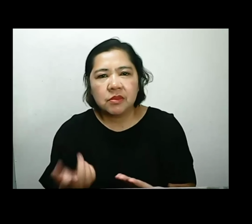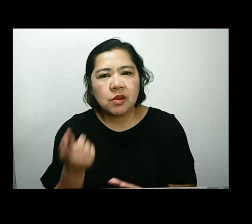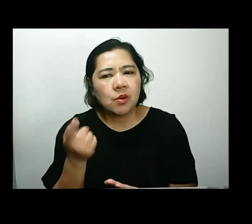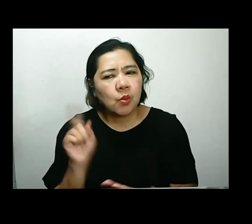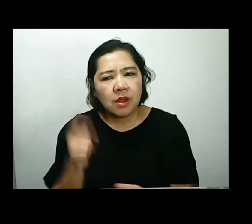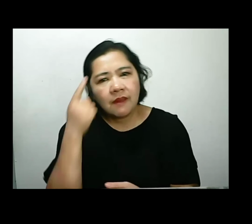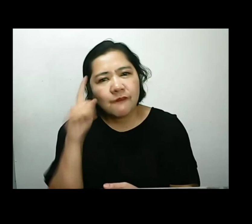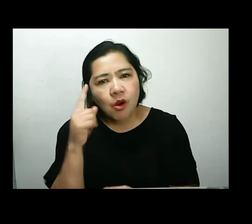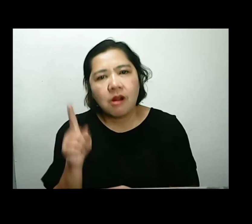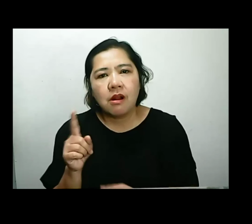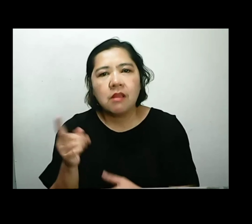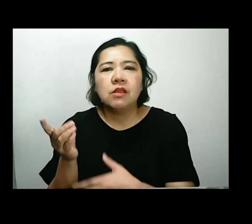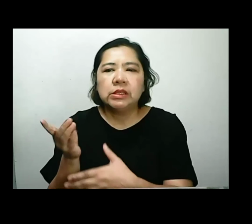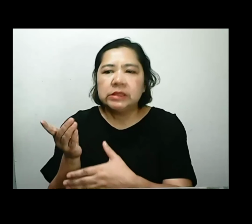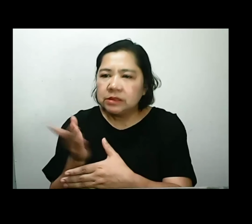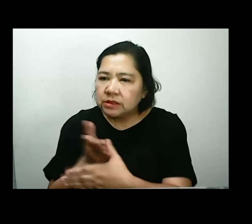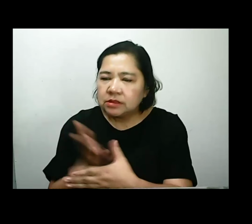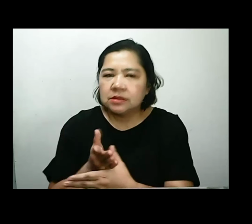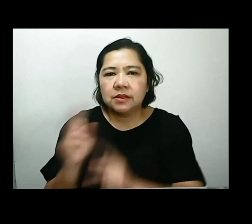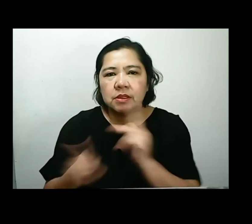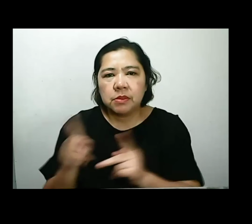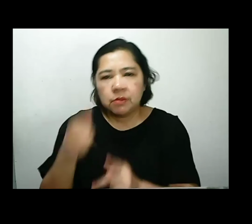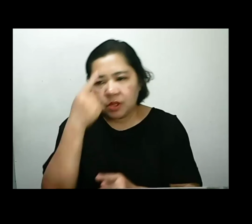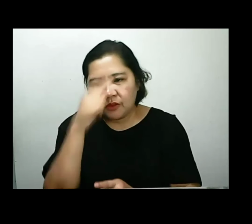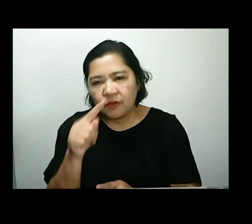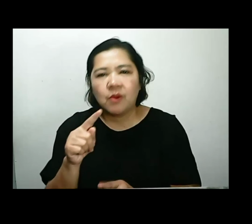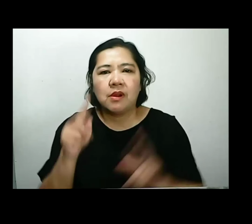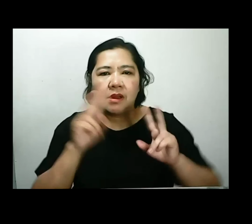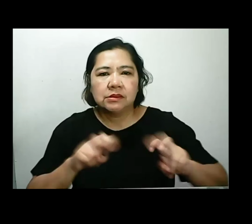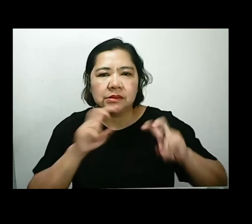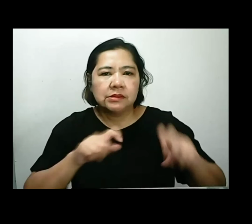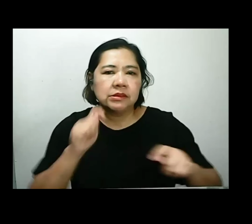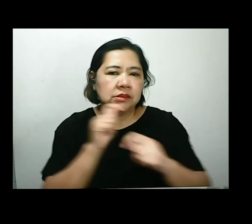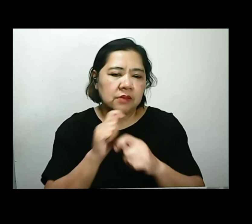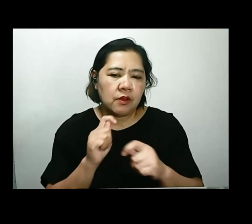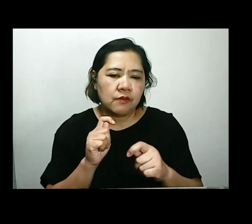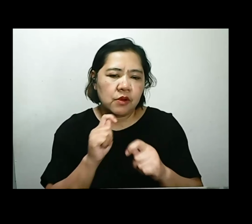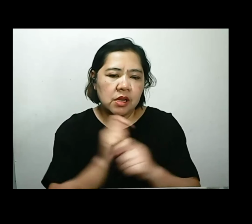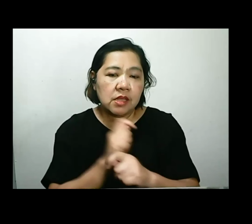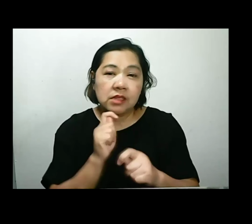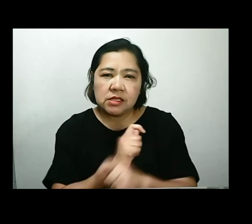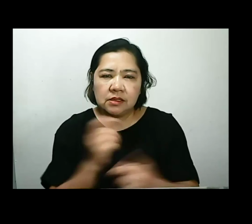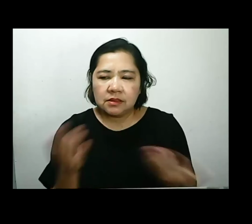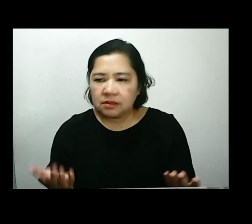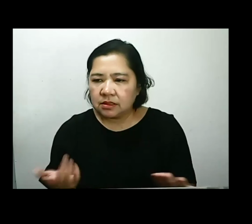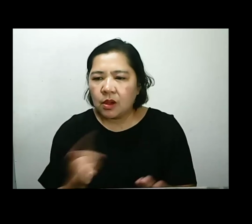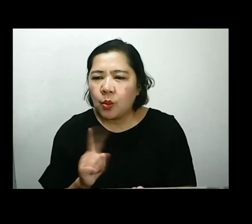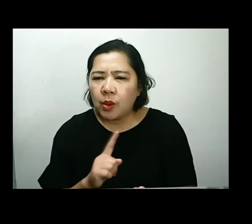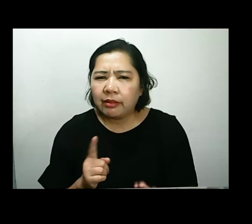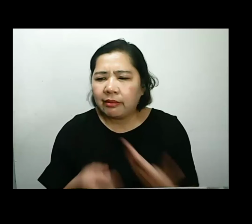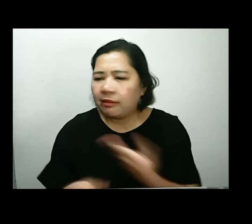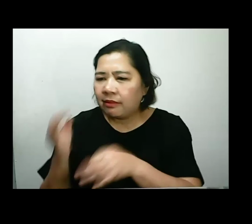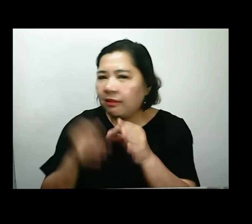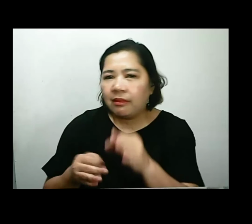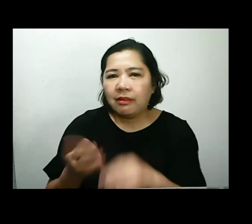You disturb the people there for your data needs, for your thesis, but what do you have in return? I think